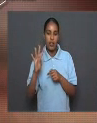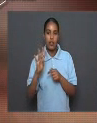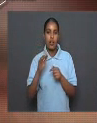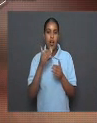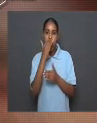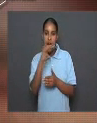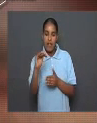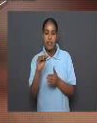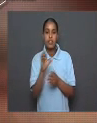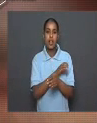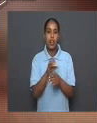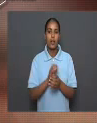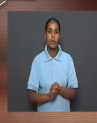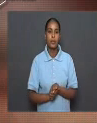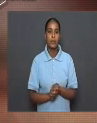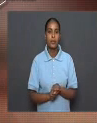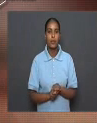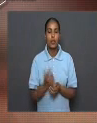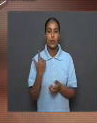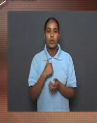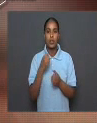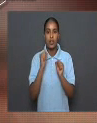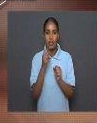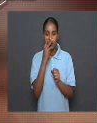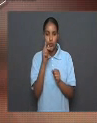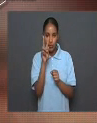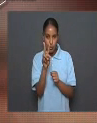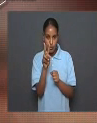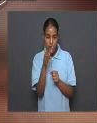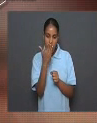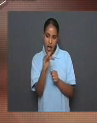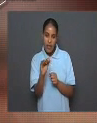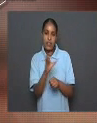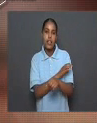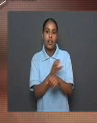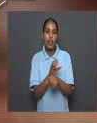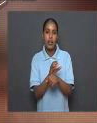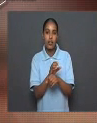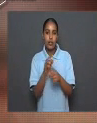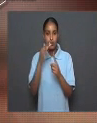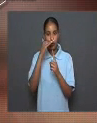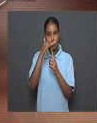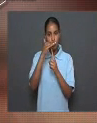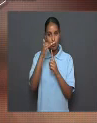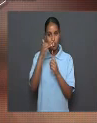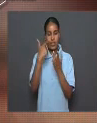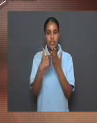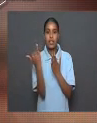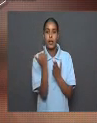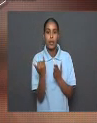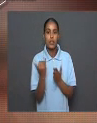half cell. We can see these two half cells at the top of this